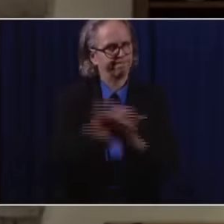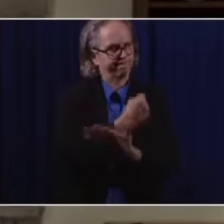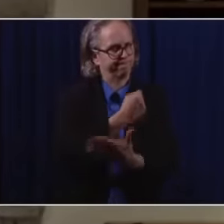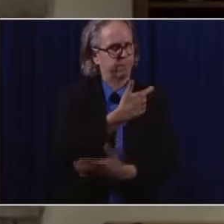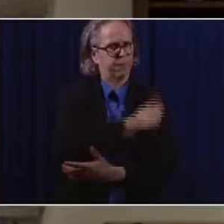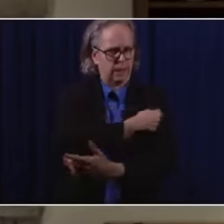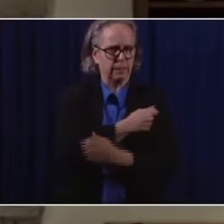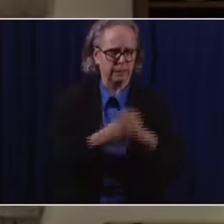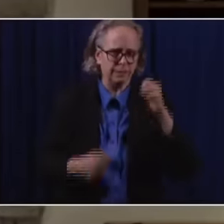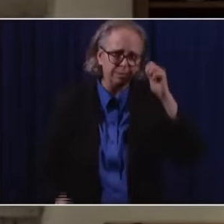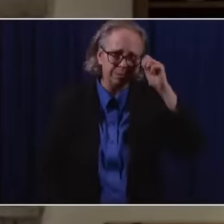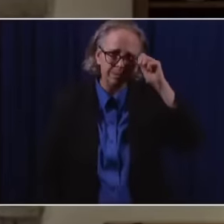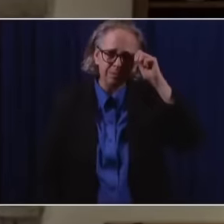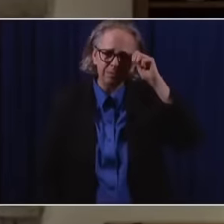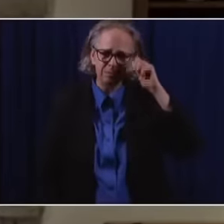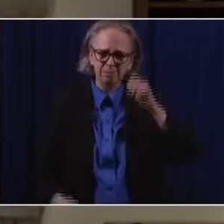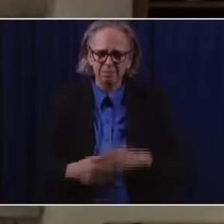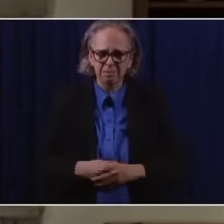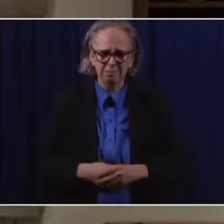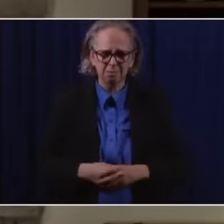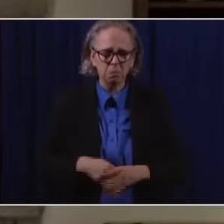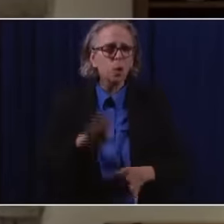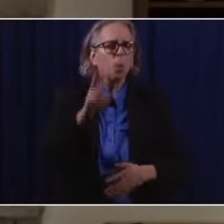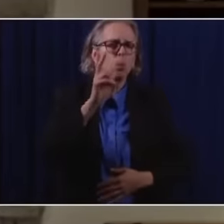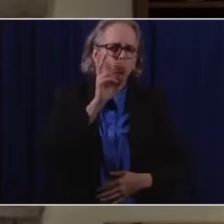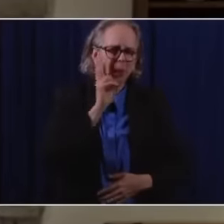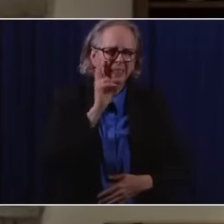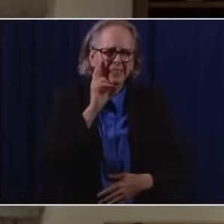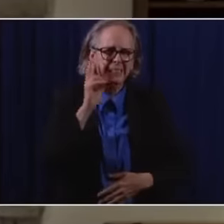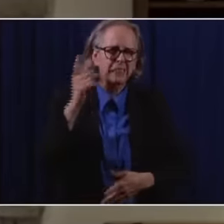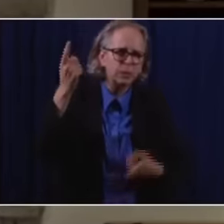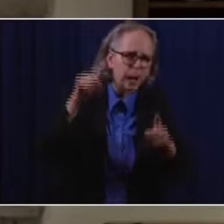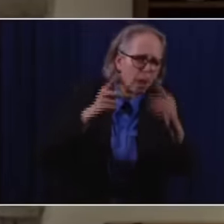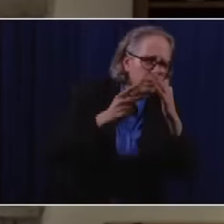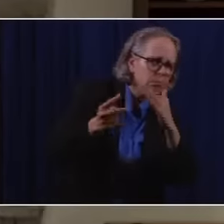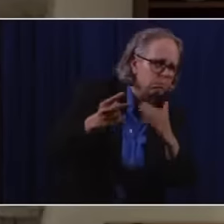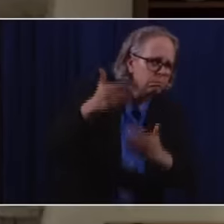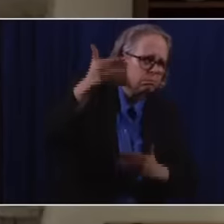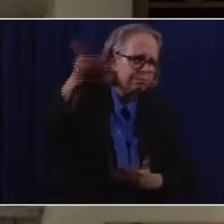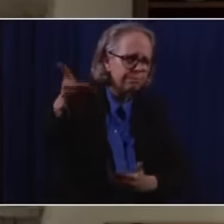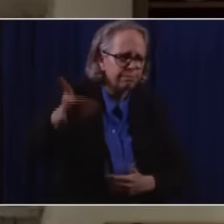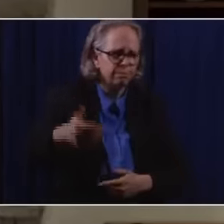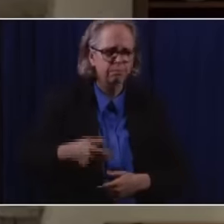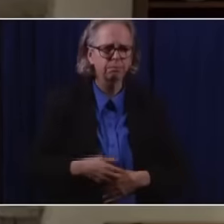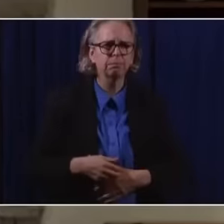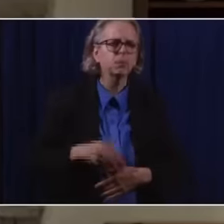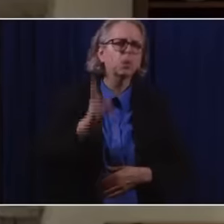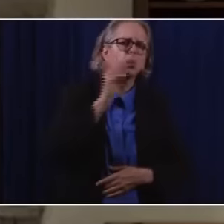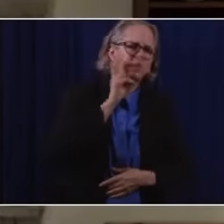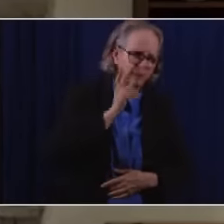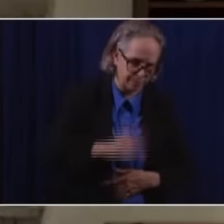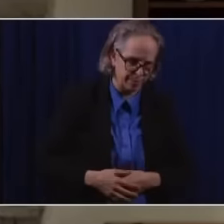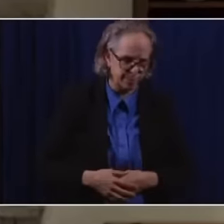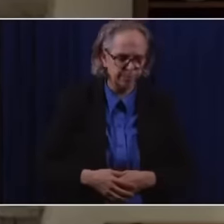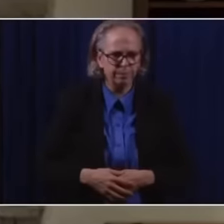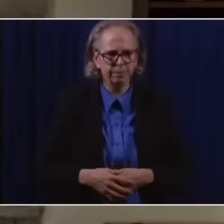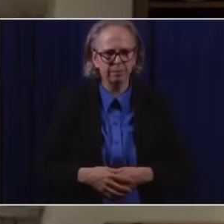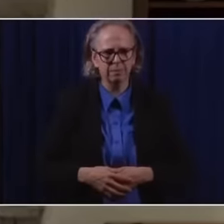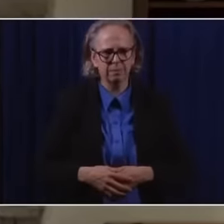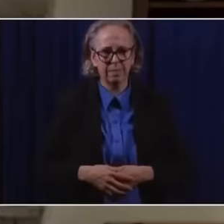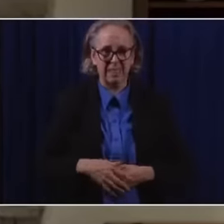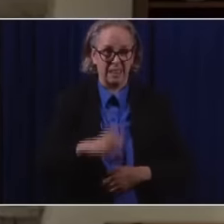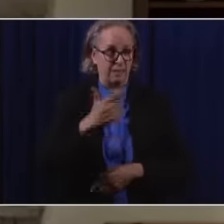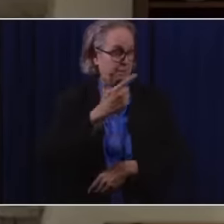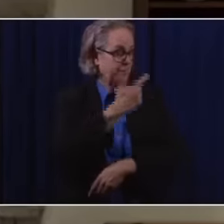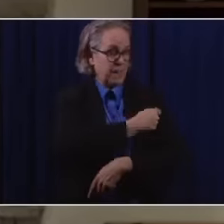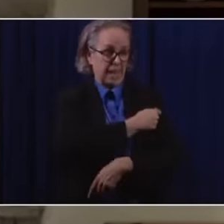when we'll see the results of what happens when the first responders take it